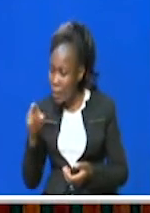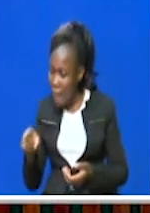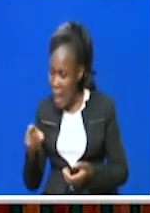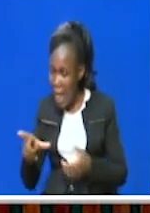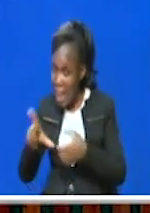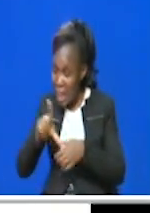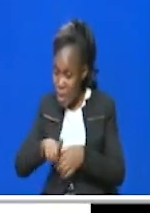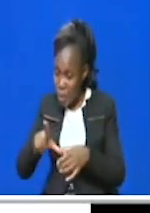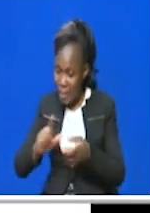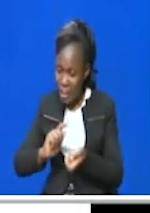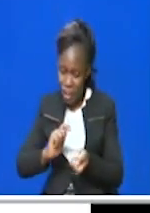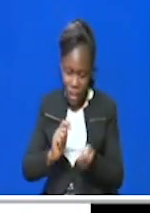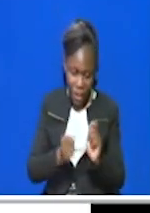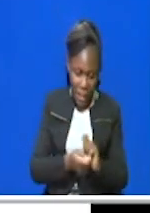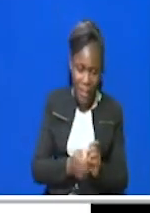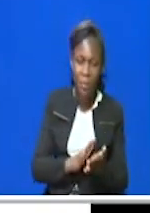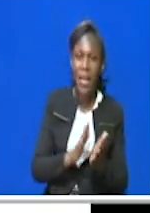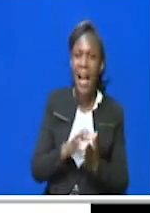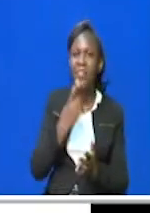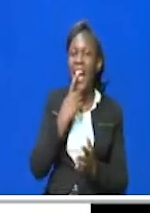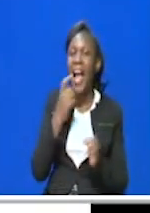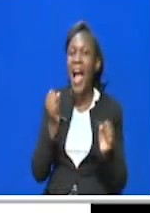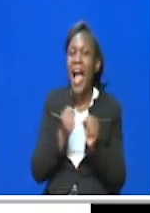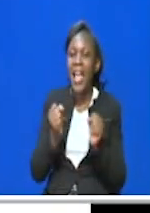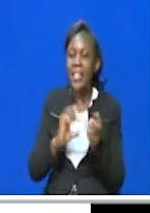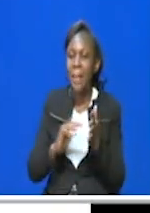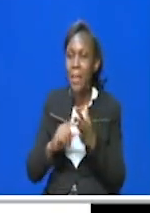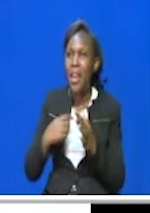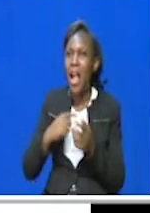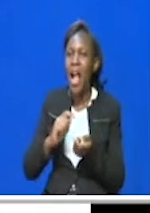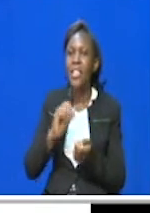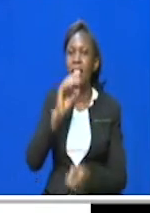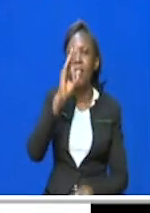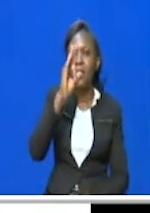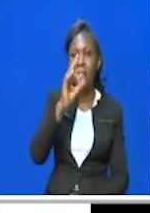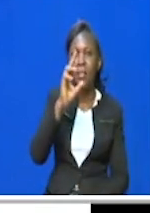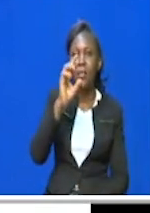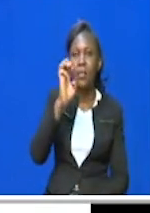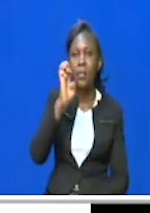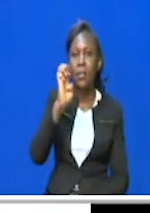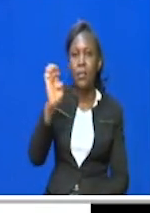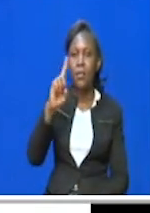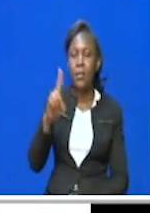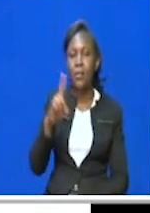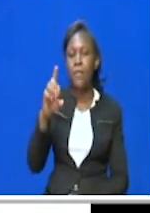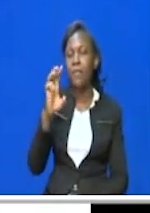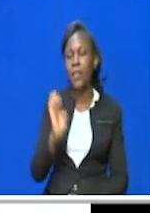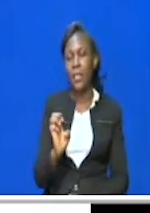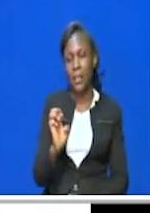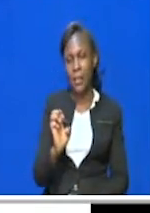the liquid water has been freezed. It has been converted from liquid to solid